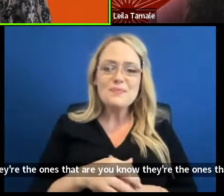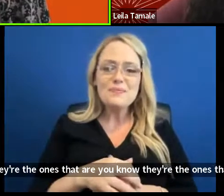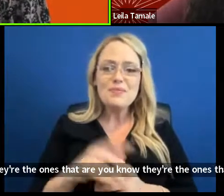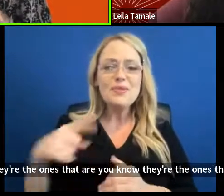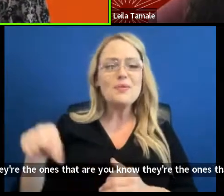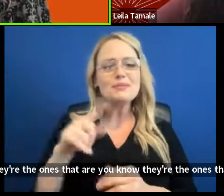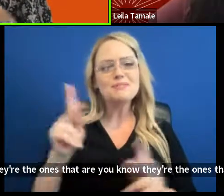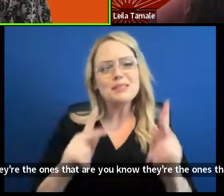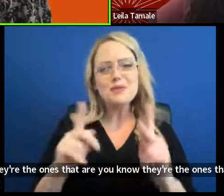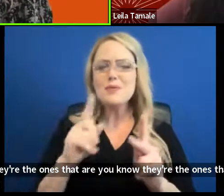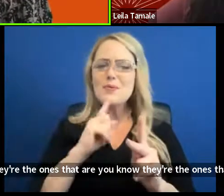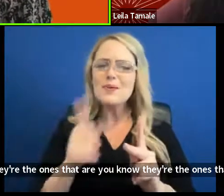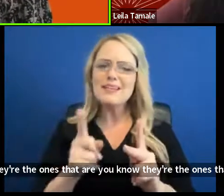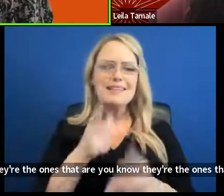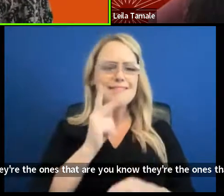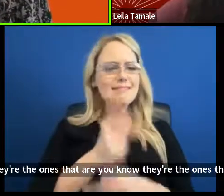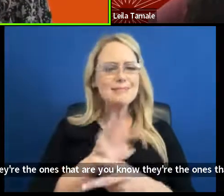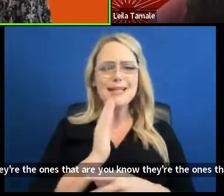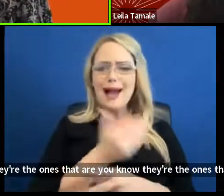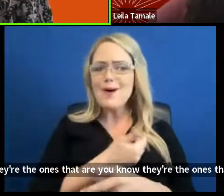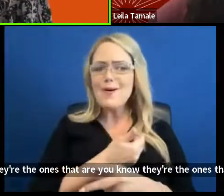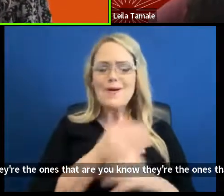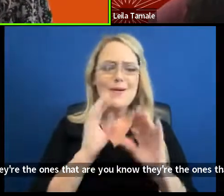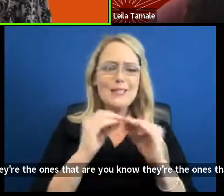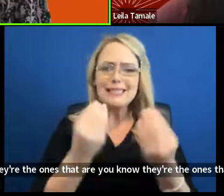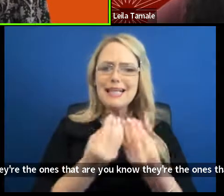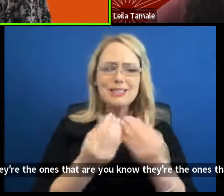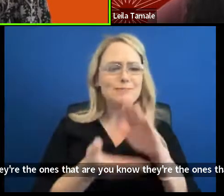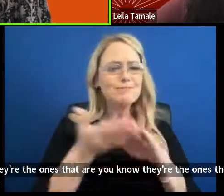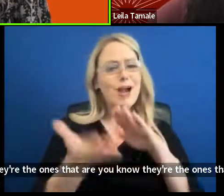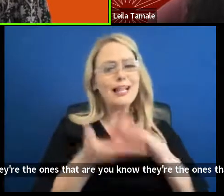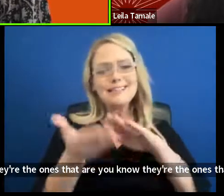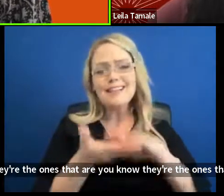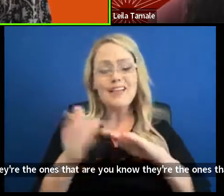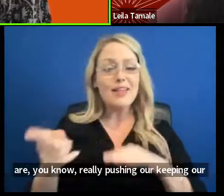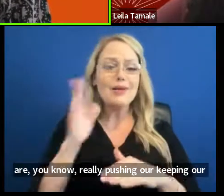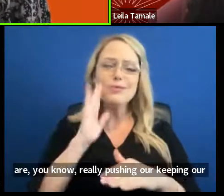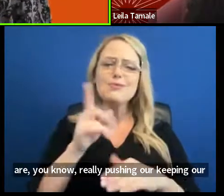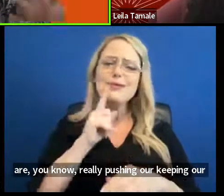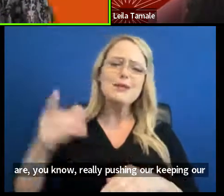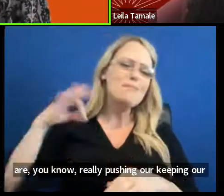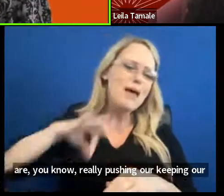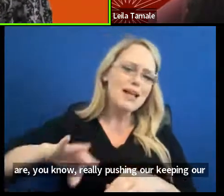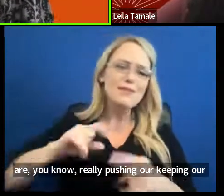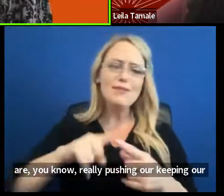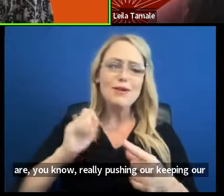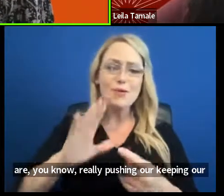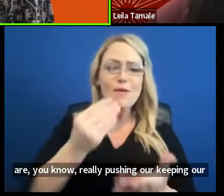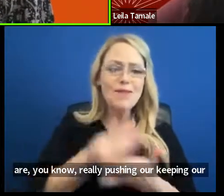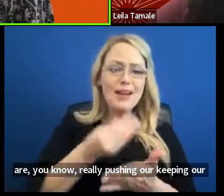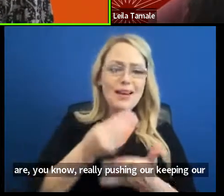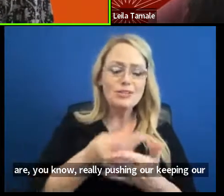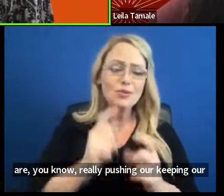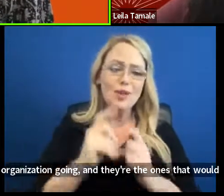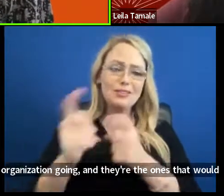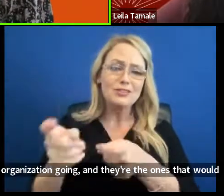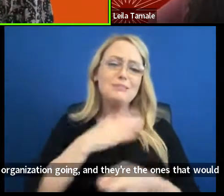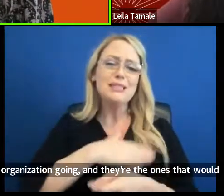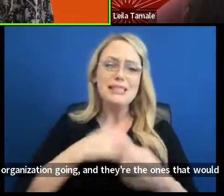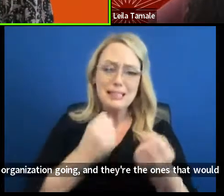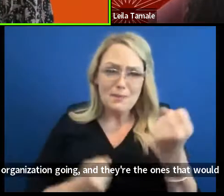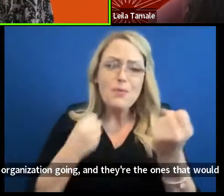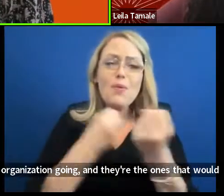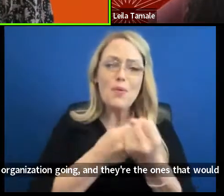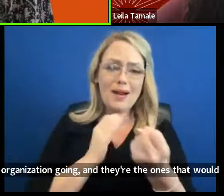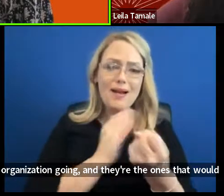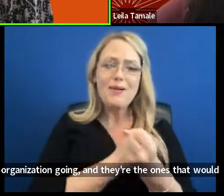really pushing our, keeping our organization going, and they're the ones that would benefit from those donations the most. So please feel free to please support our work.